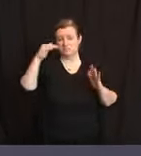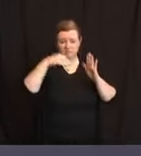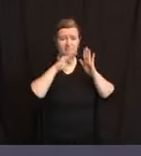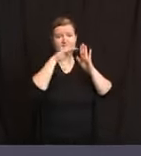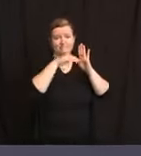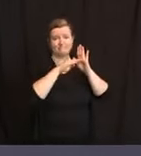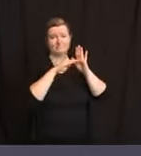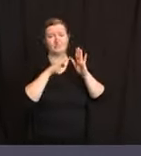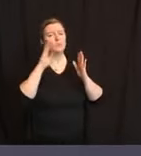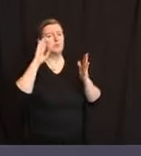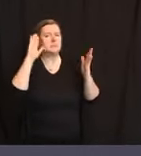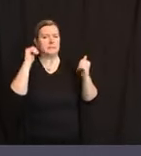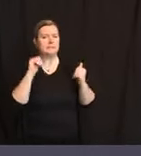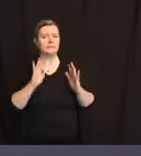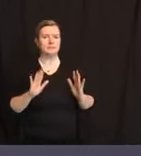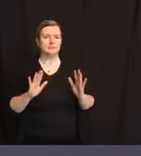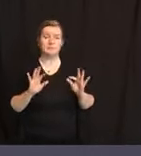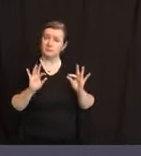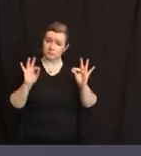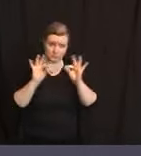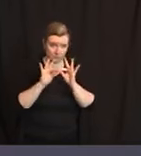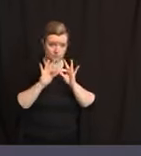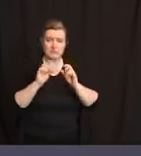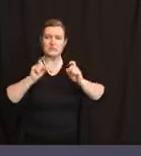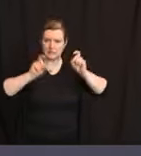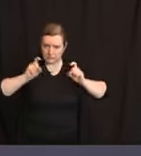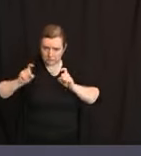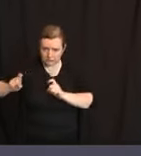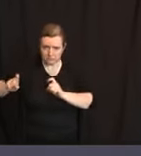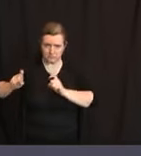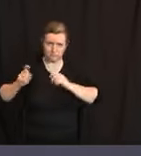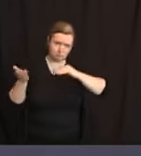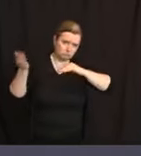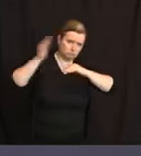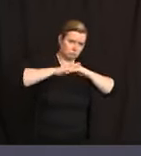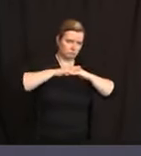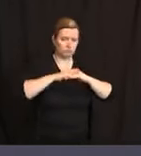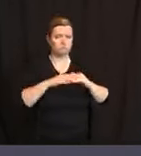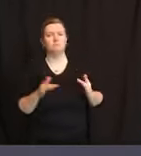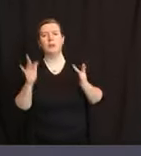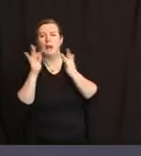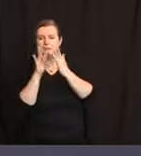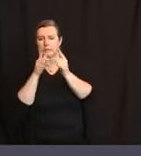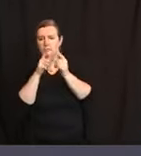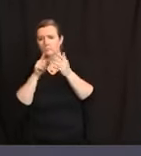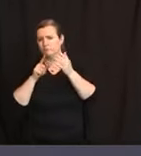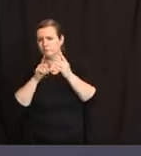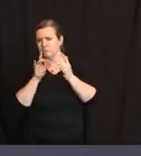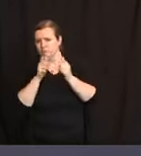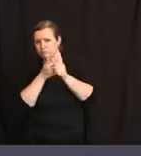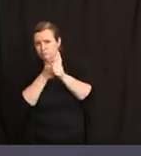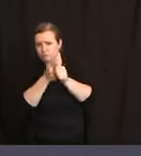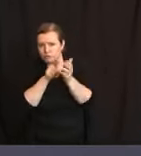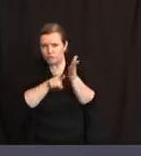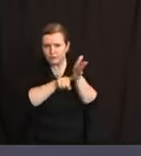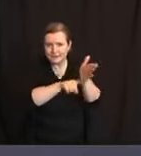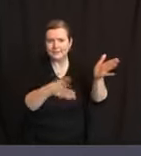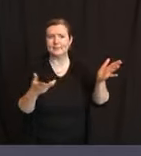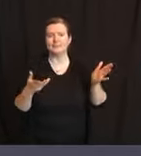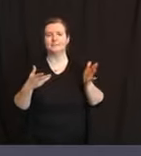testing, contact tracing, isolation infrastructure that we're putting together. So we accept that. If you look at